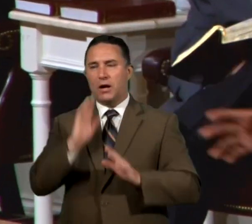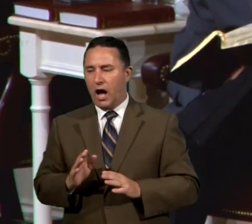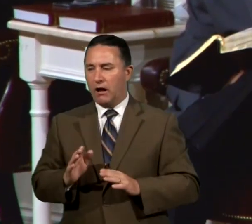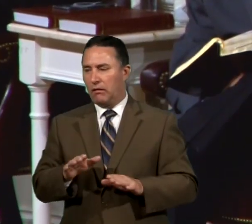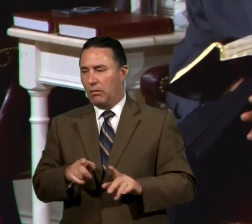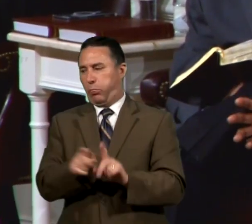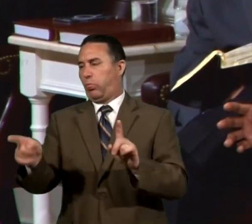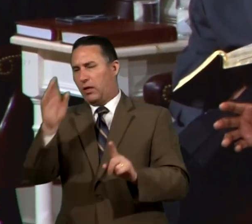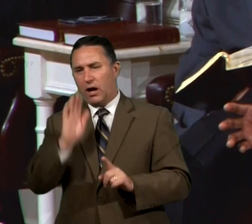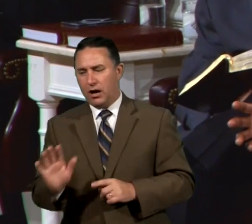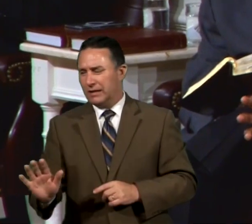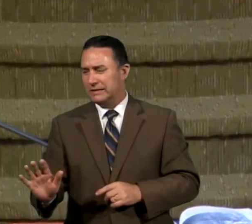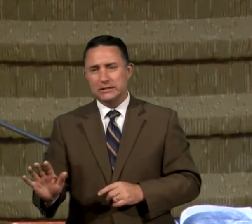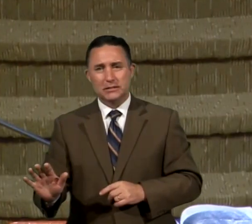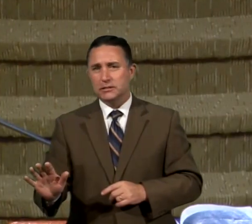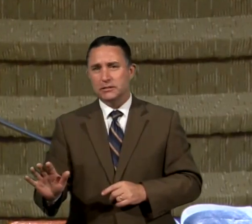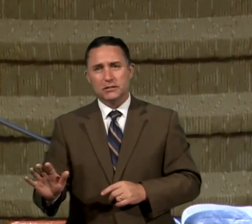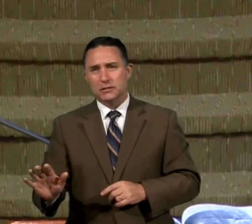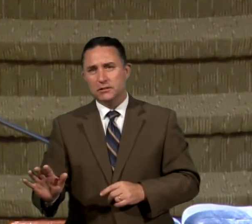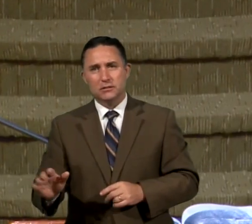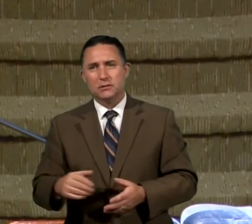leave God.